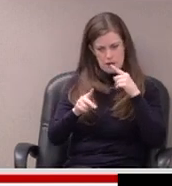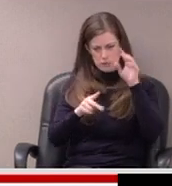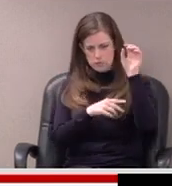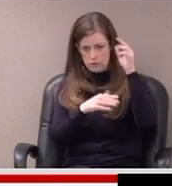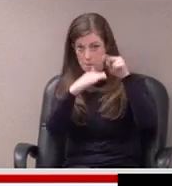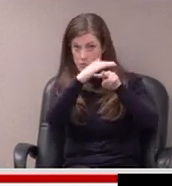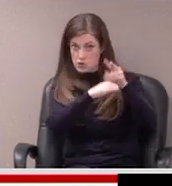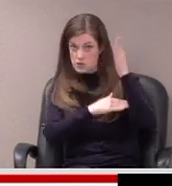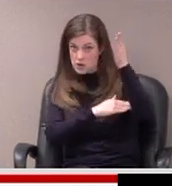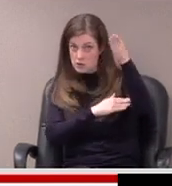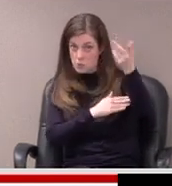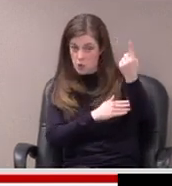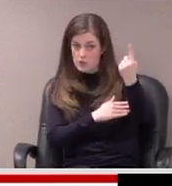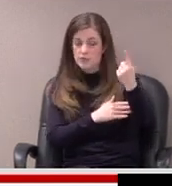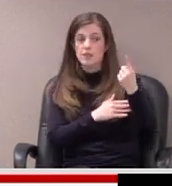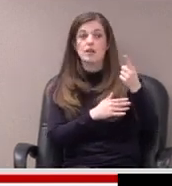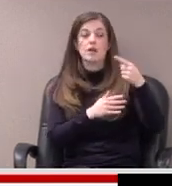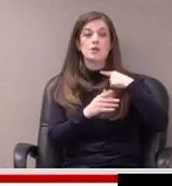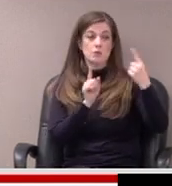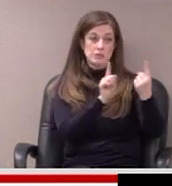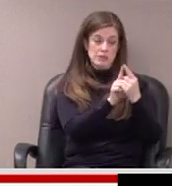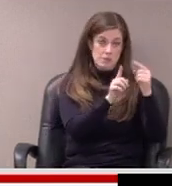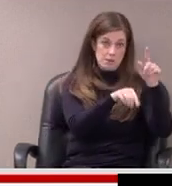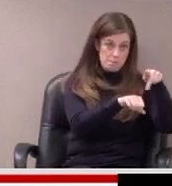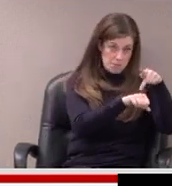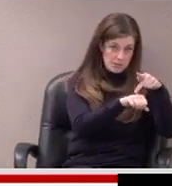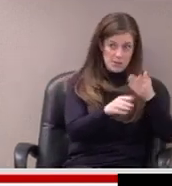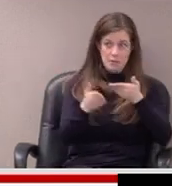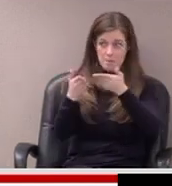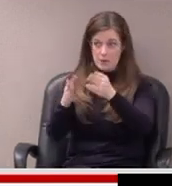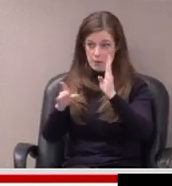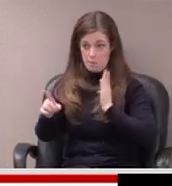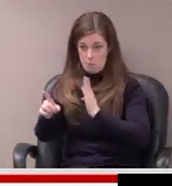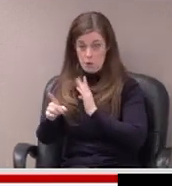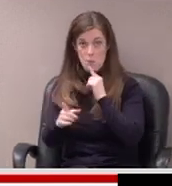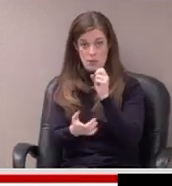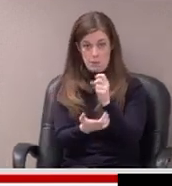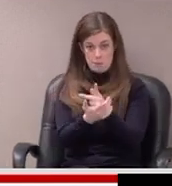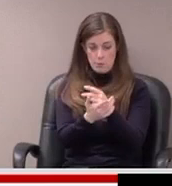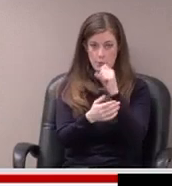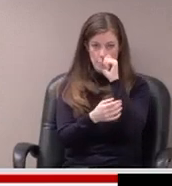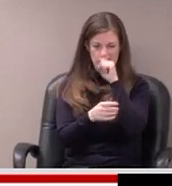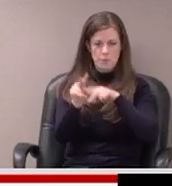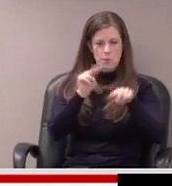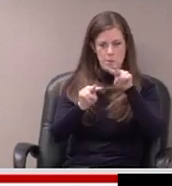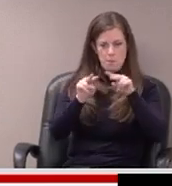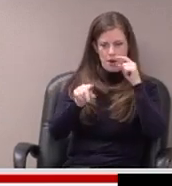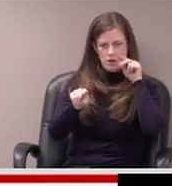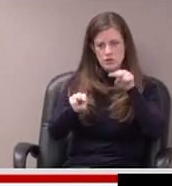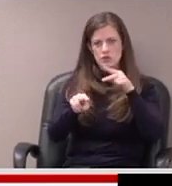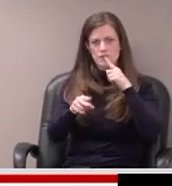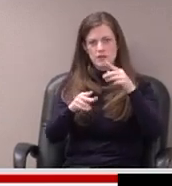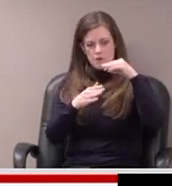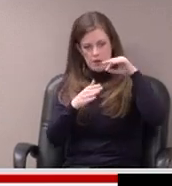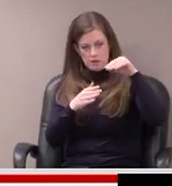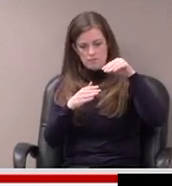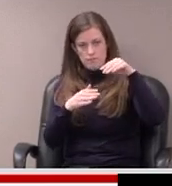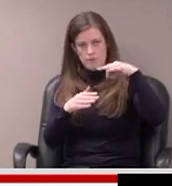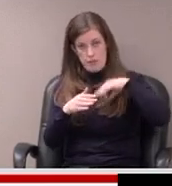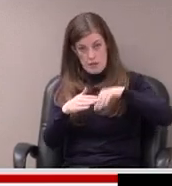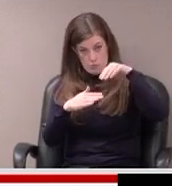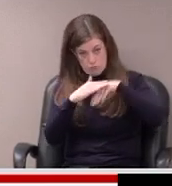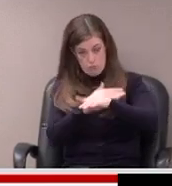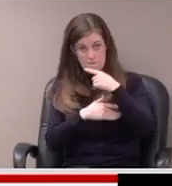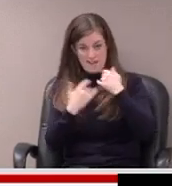principals, we bring the projections to the board. Once they're approved, we monitor the projected enrollments from now all the way up until the fifth day in